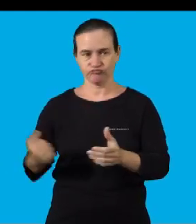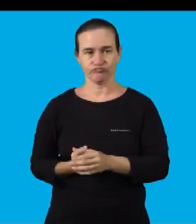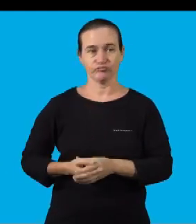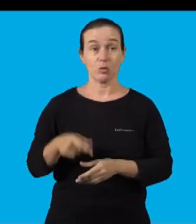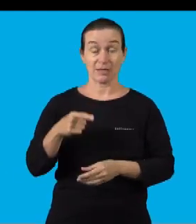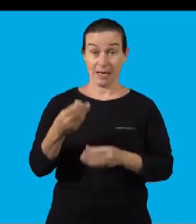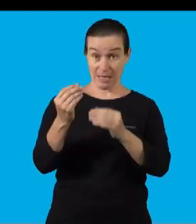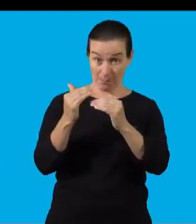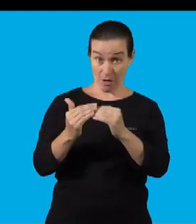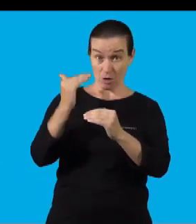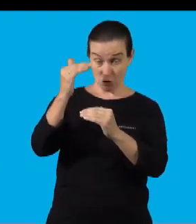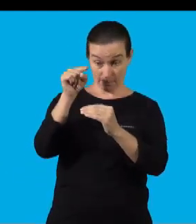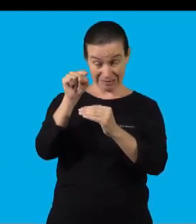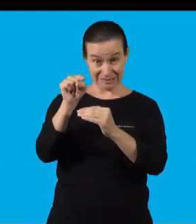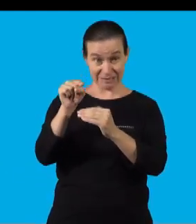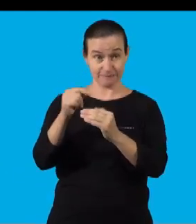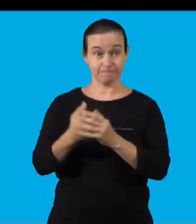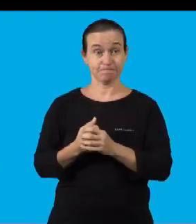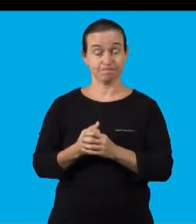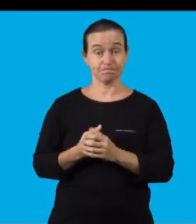the numerators are